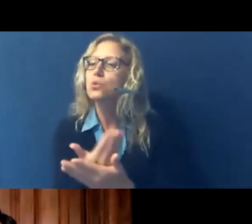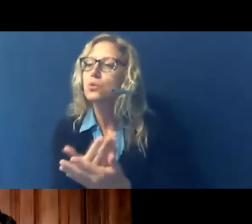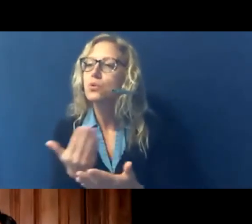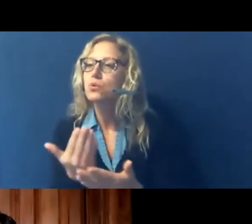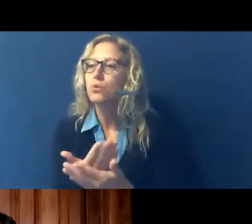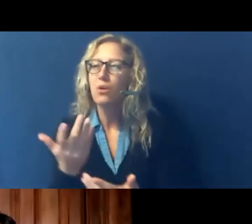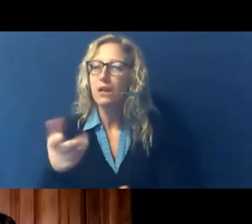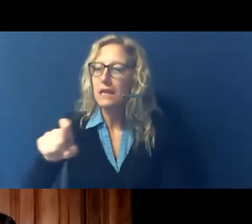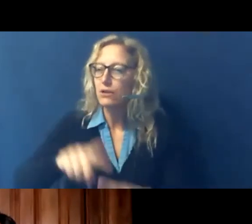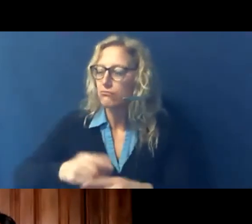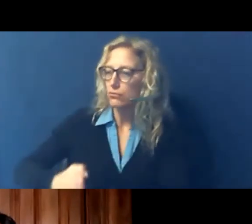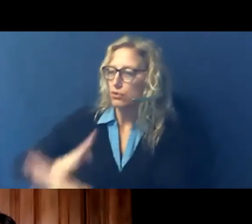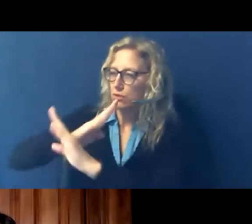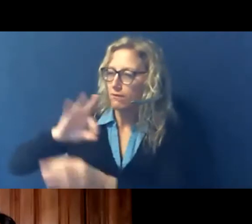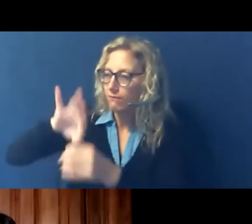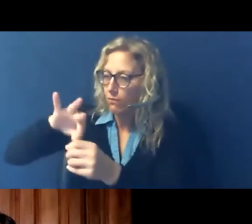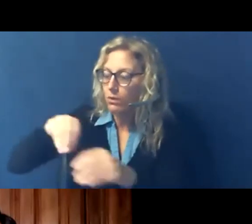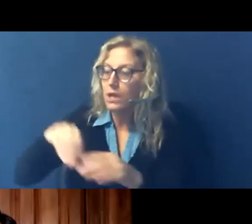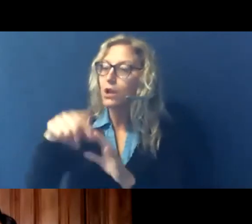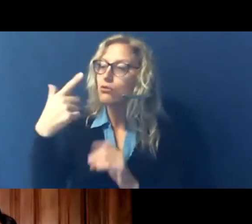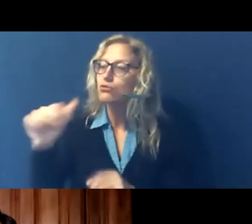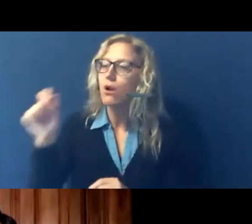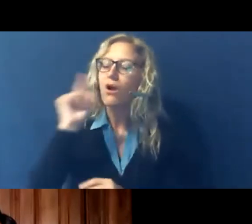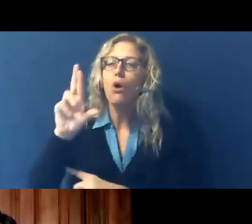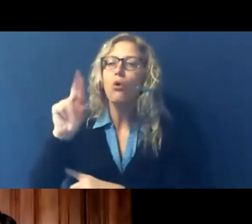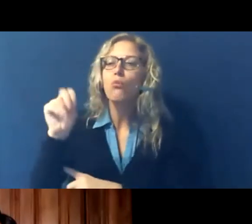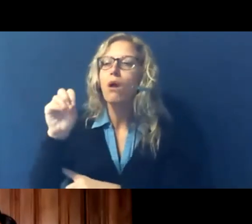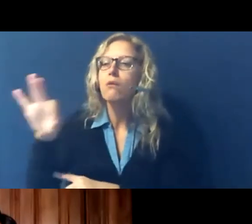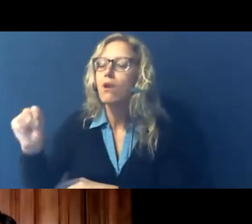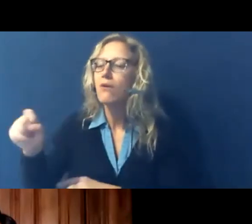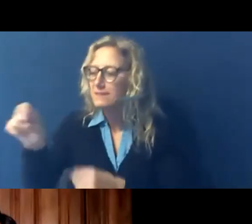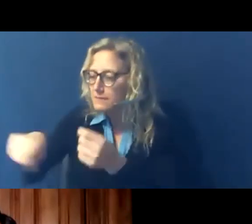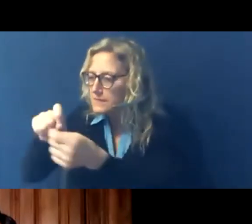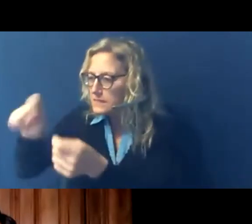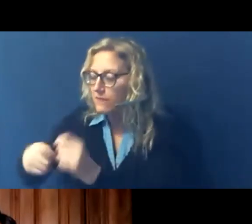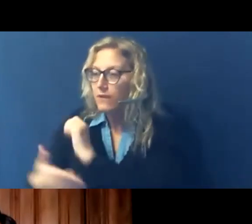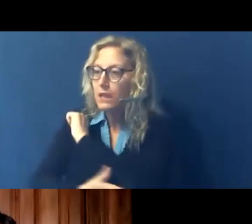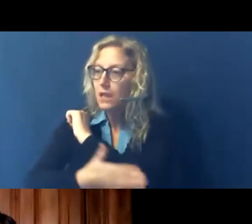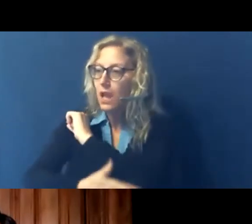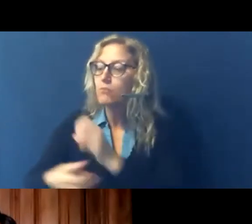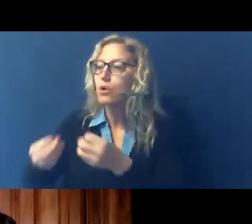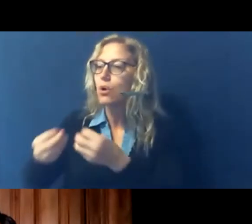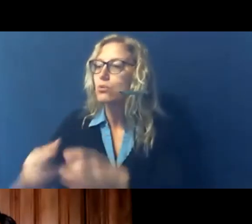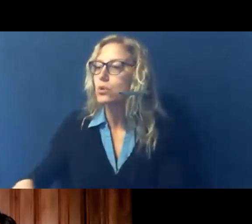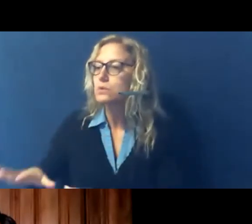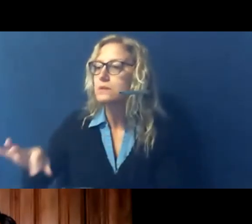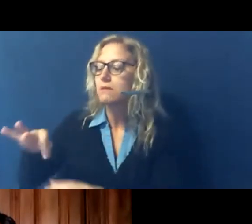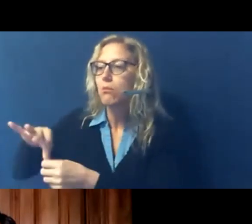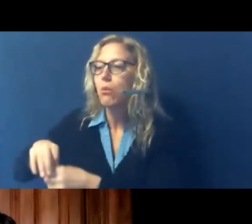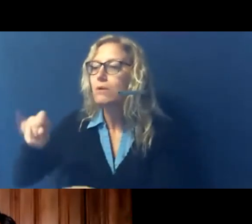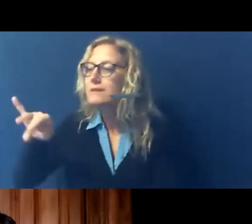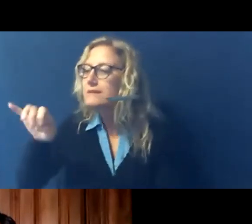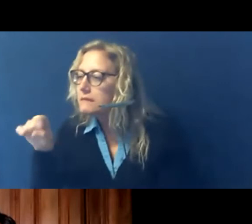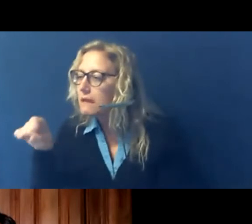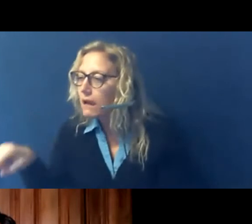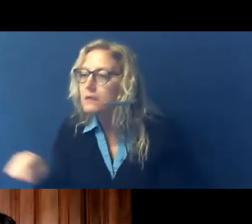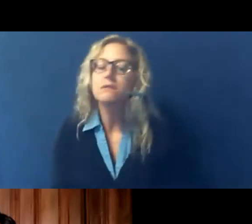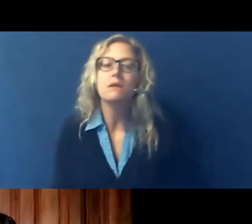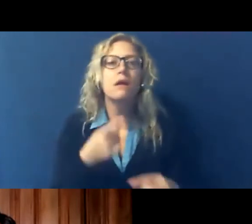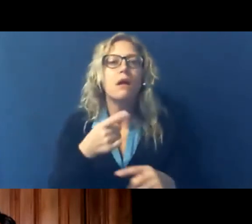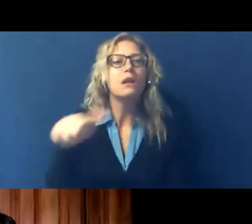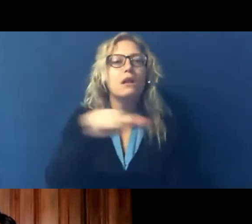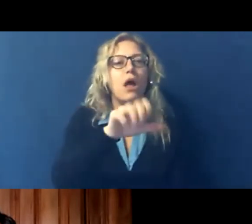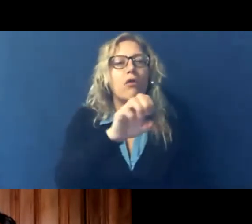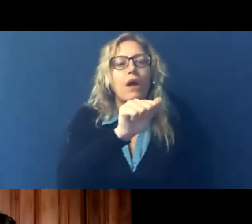restrict voting in Georgia for the runoffs. Certain counties are losing polling sites. Another question from